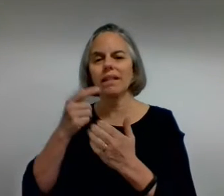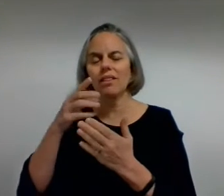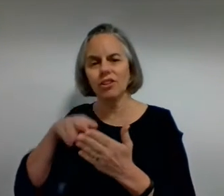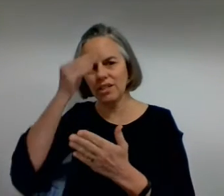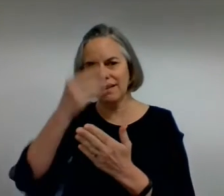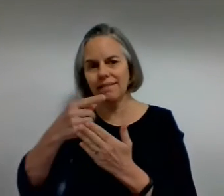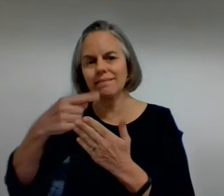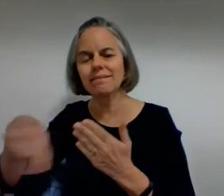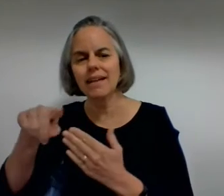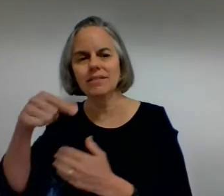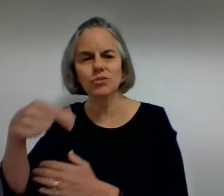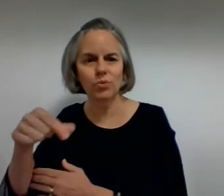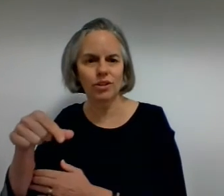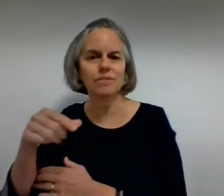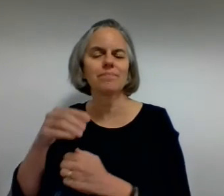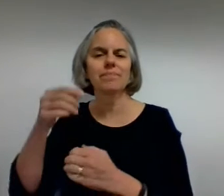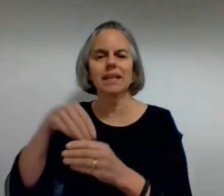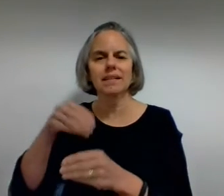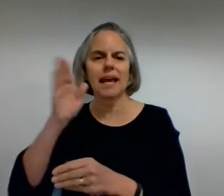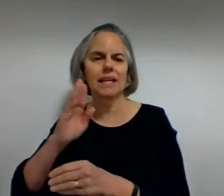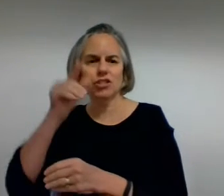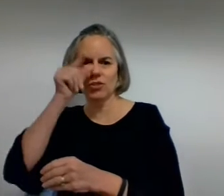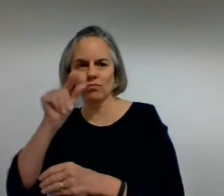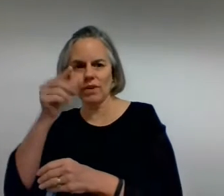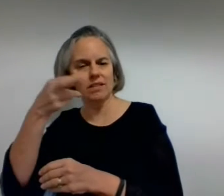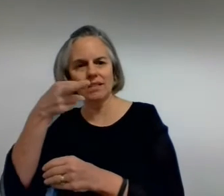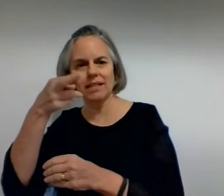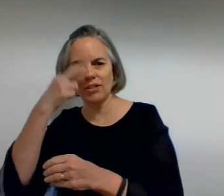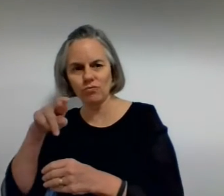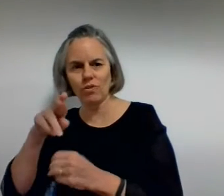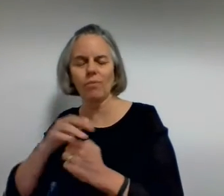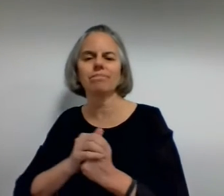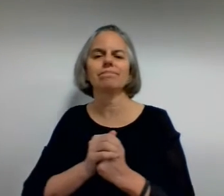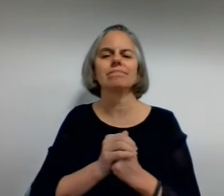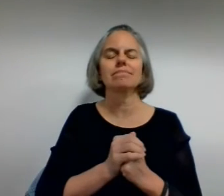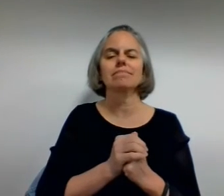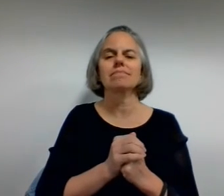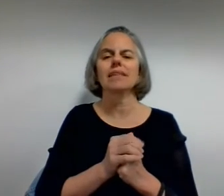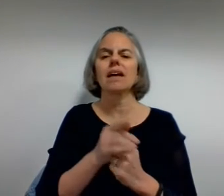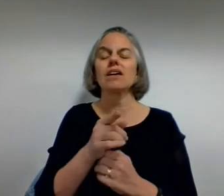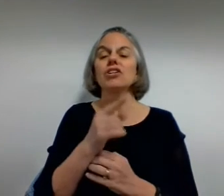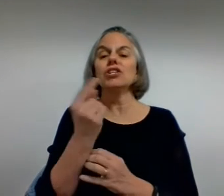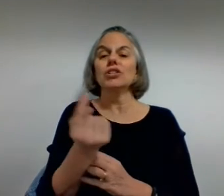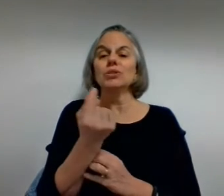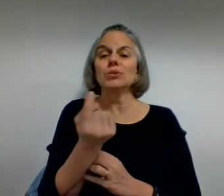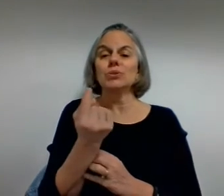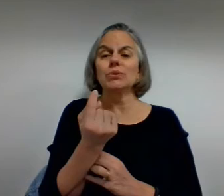Rome. Okay, so here's our pacing guide. Tuesday, complete your third